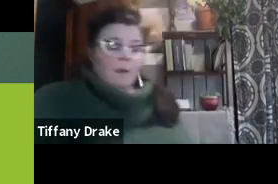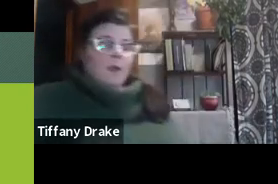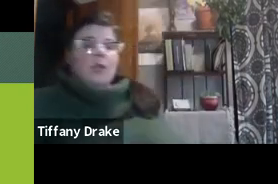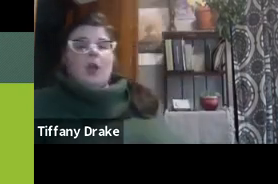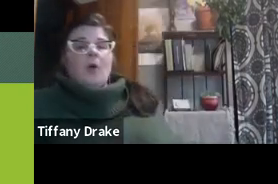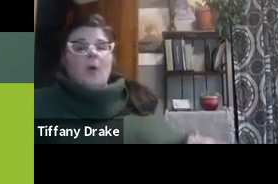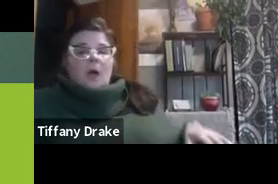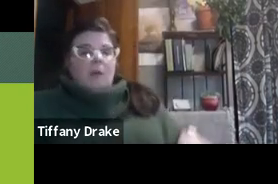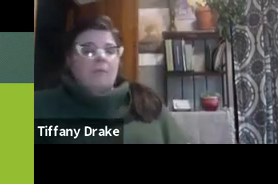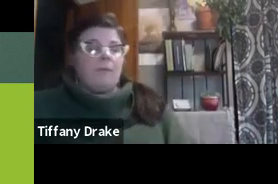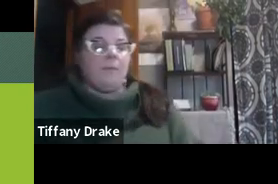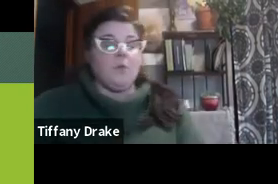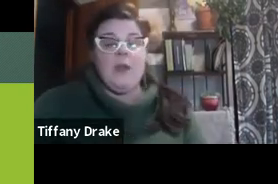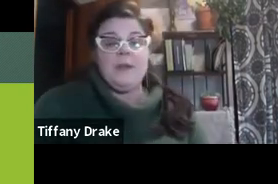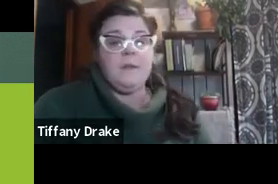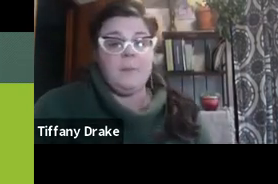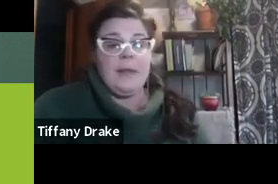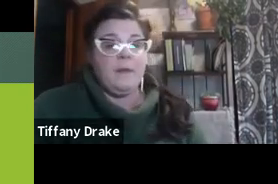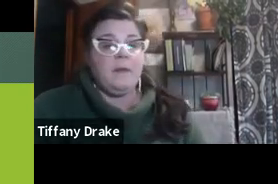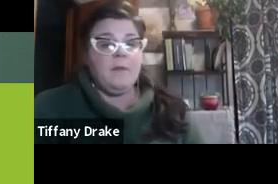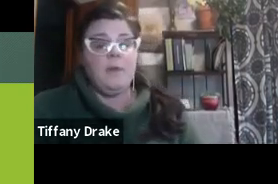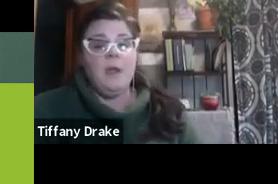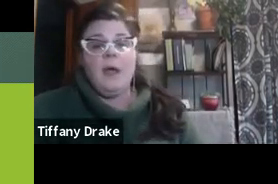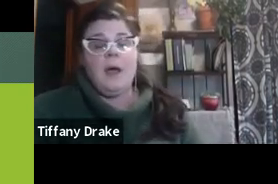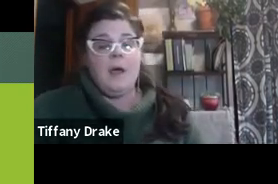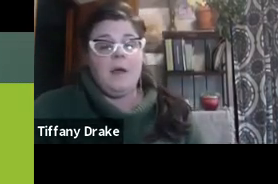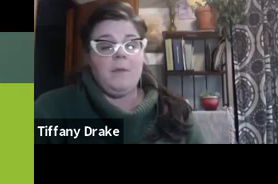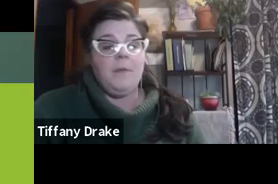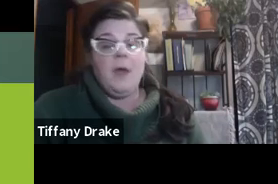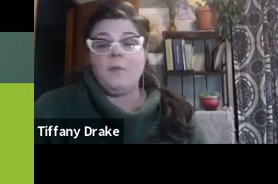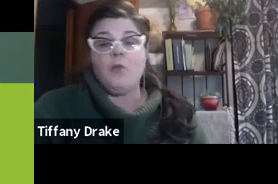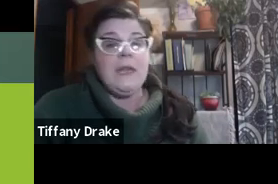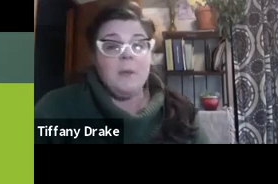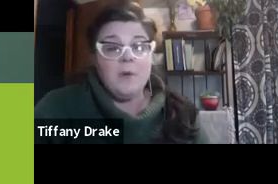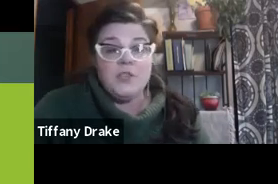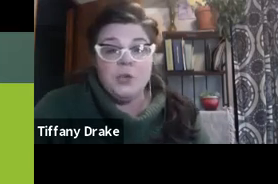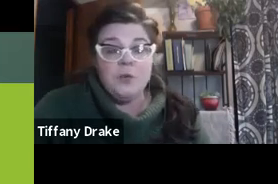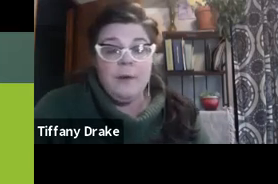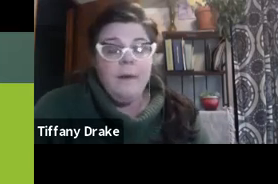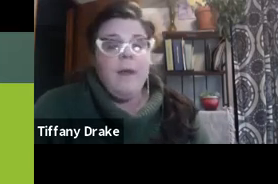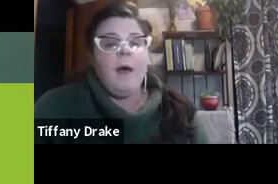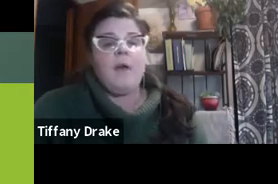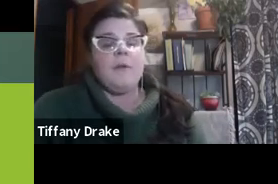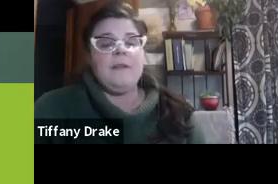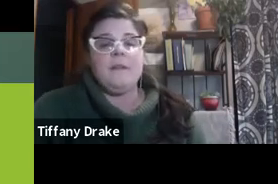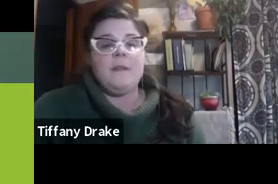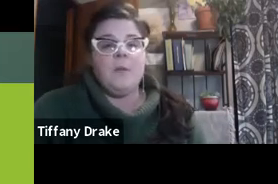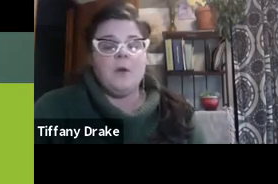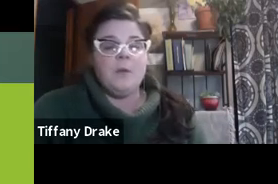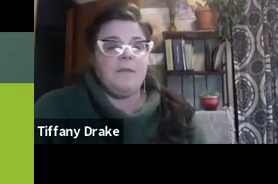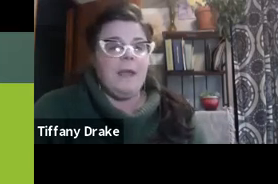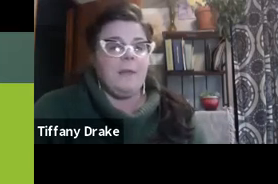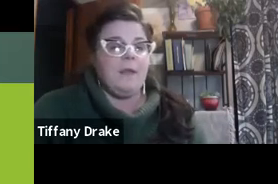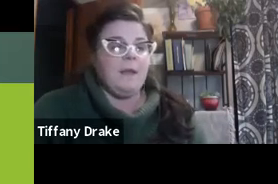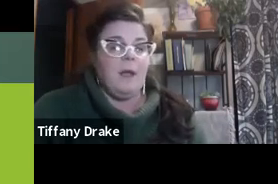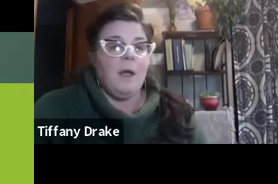reason, you know, rent is expensive, a great number of children. For instance, I worked